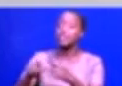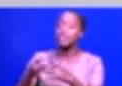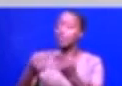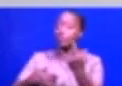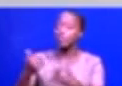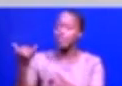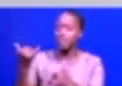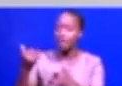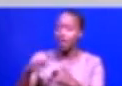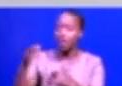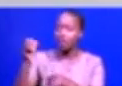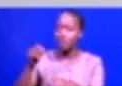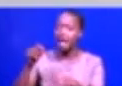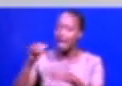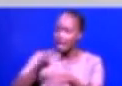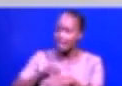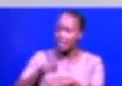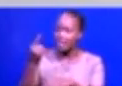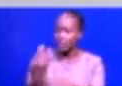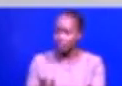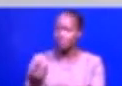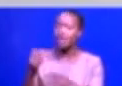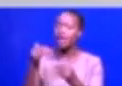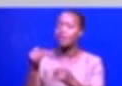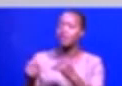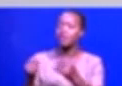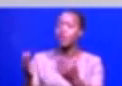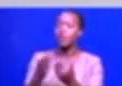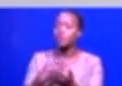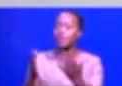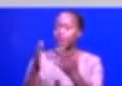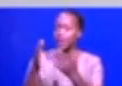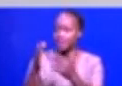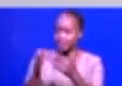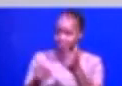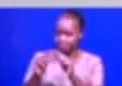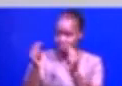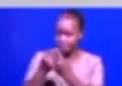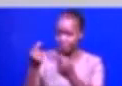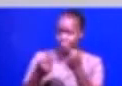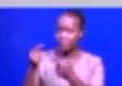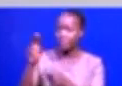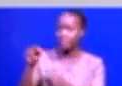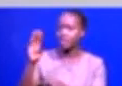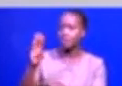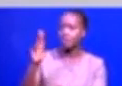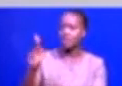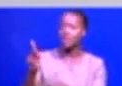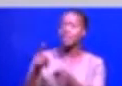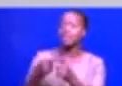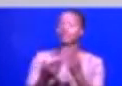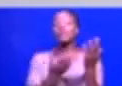at the quarters. And so whichever team now comes out of the Cabals and the NBK, then we expect